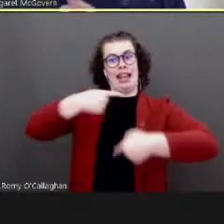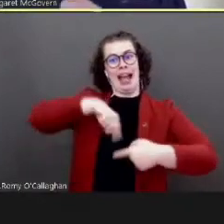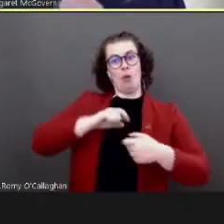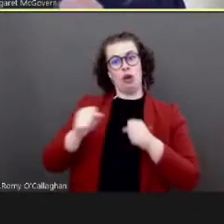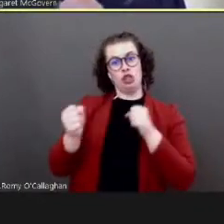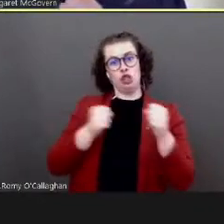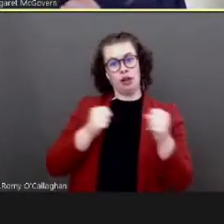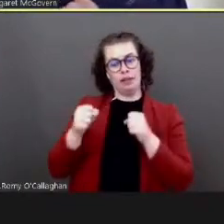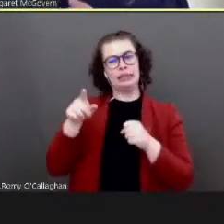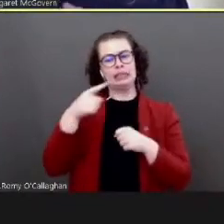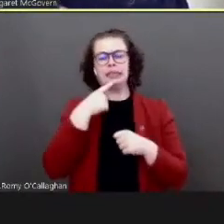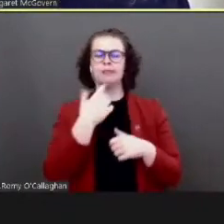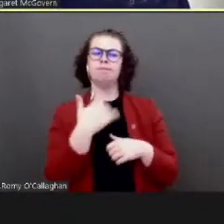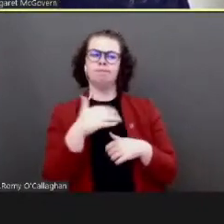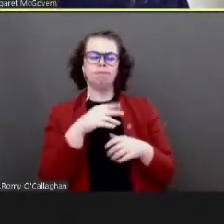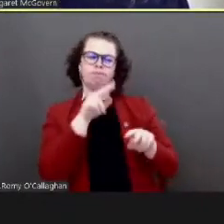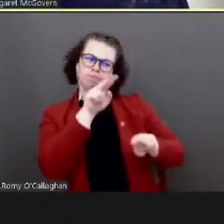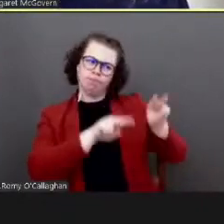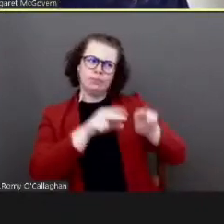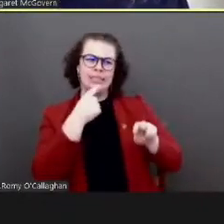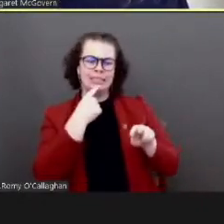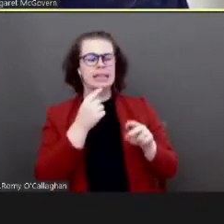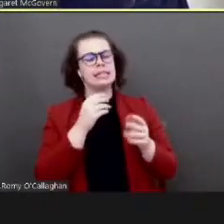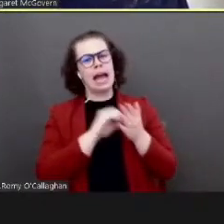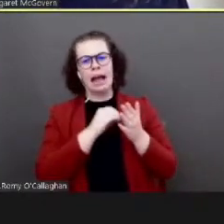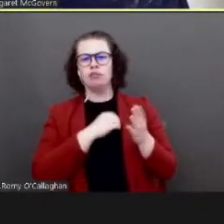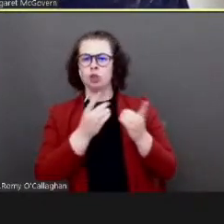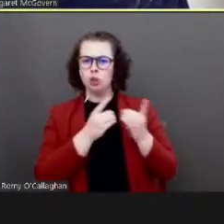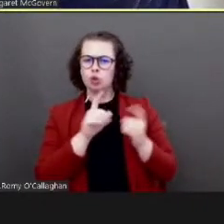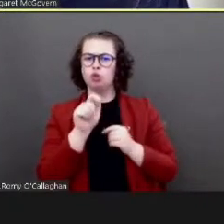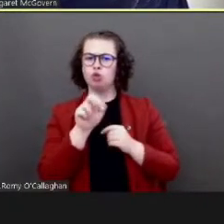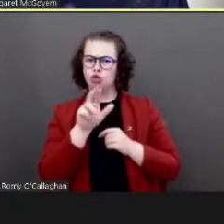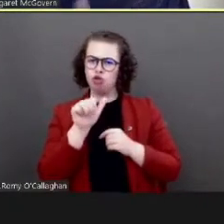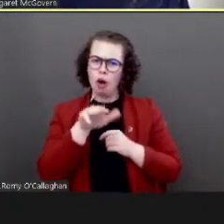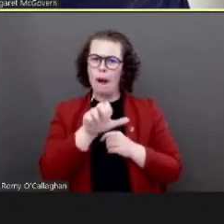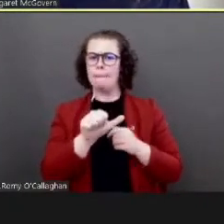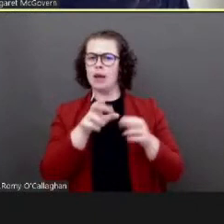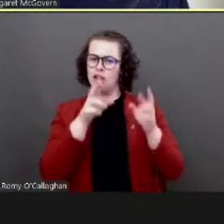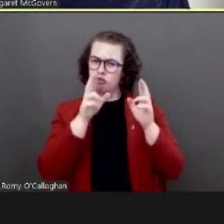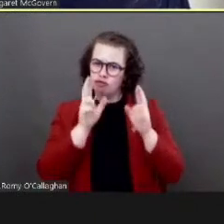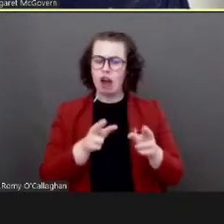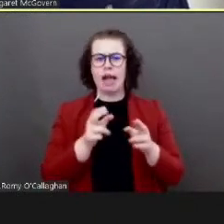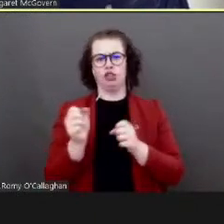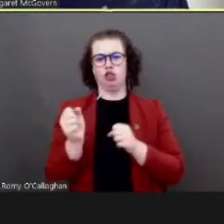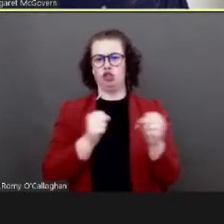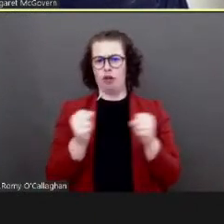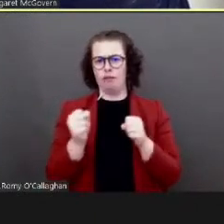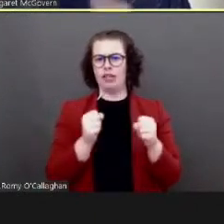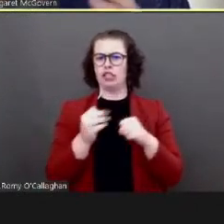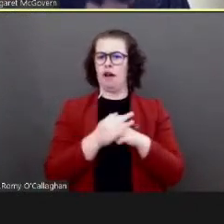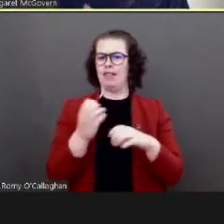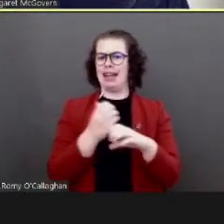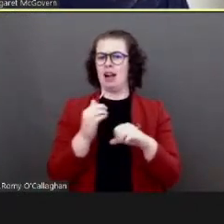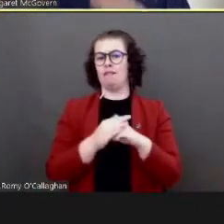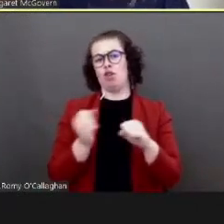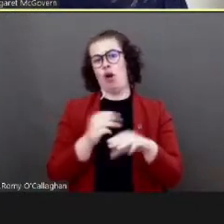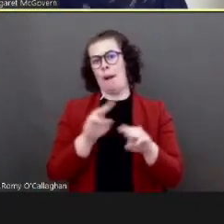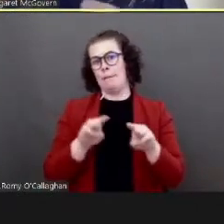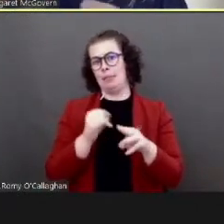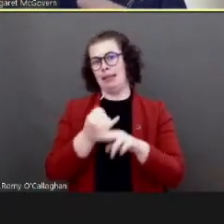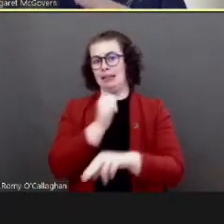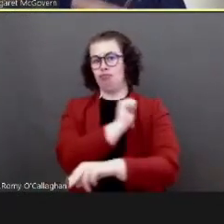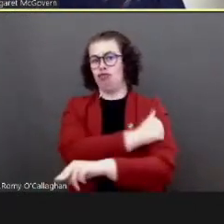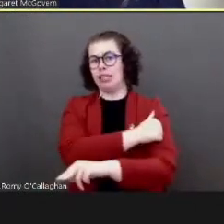a best fit model of trauma-informed correctional care in the Irish prison service and put that